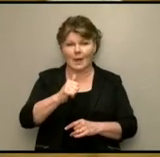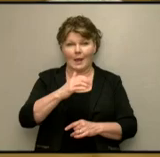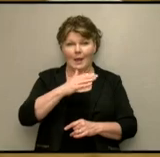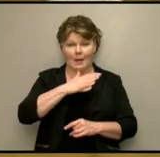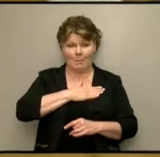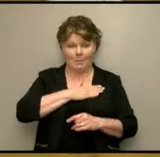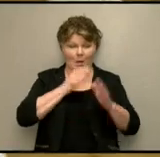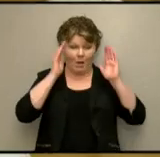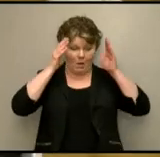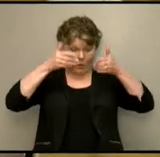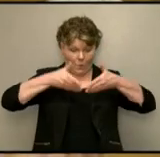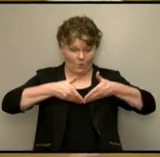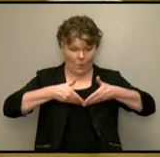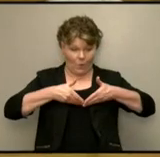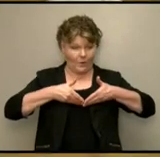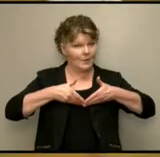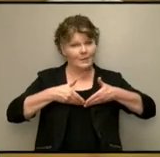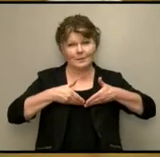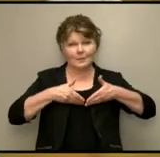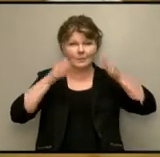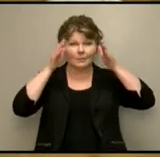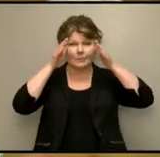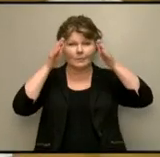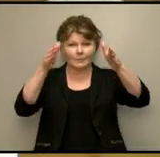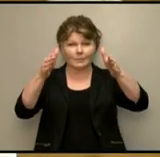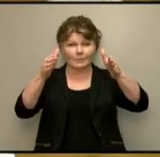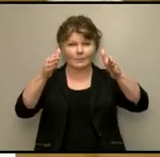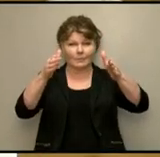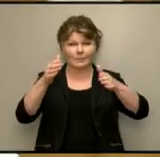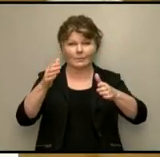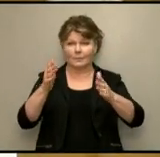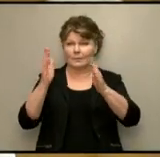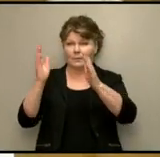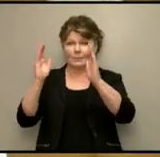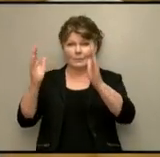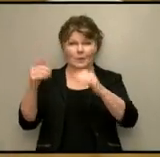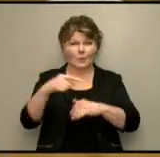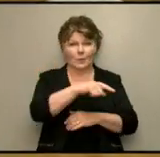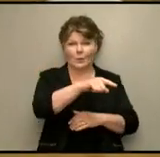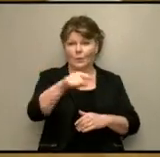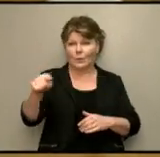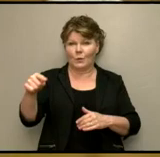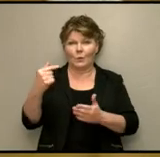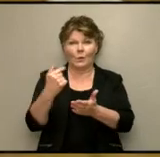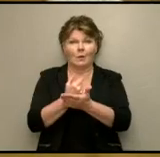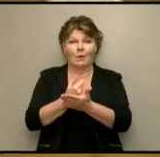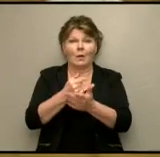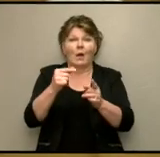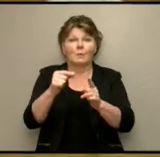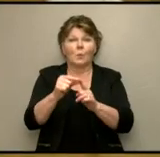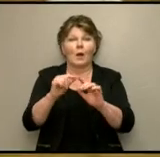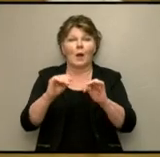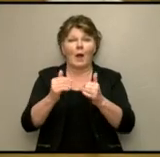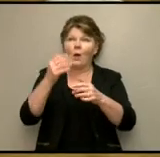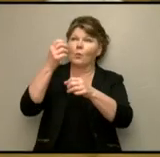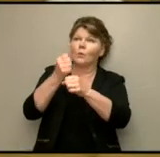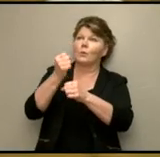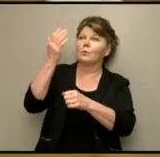focus from me and put others first. And we keep his gospel words by trusting